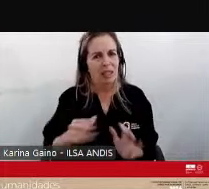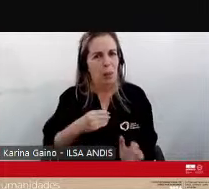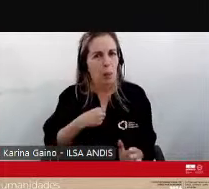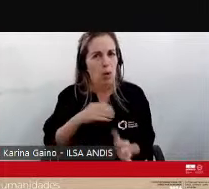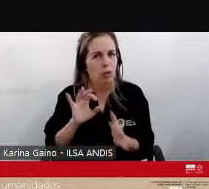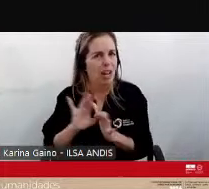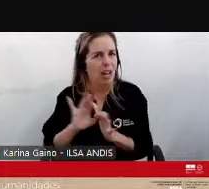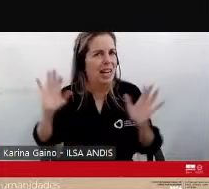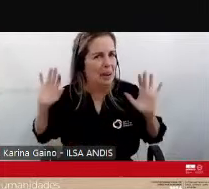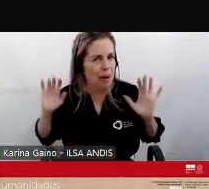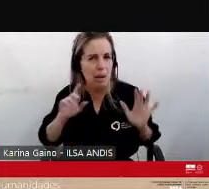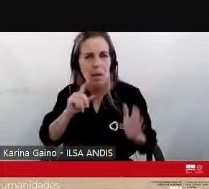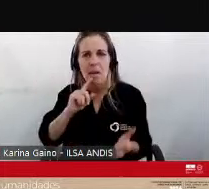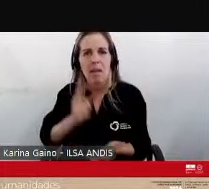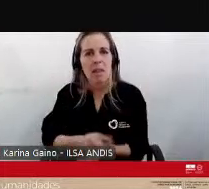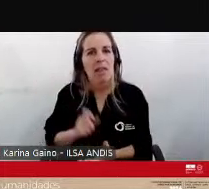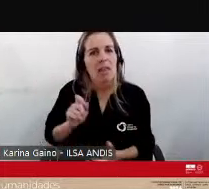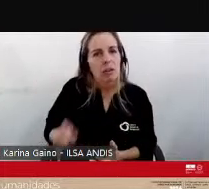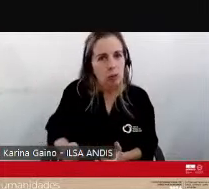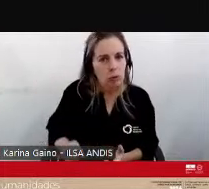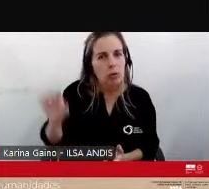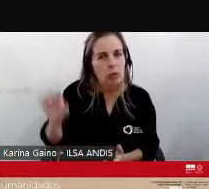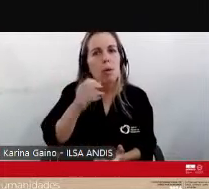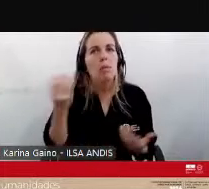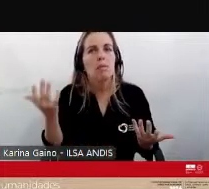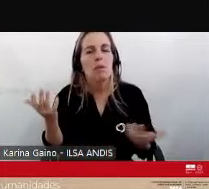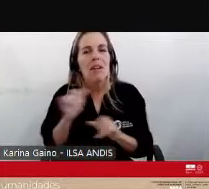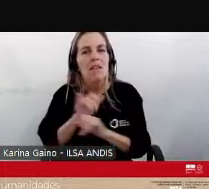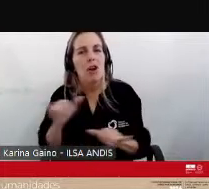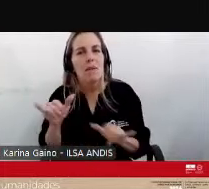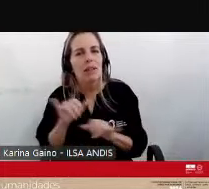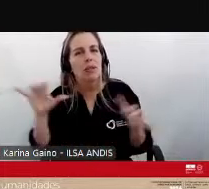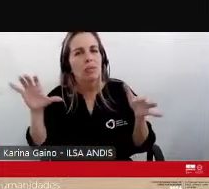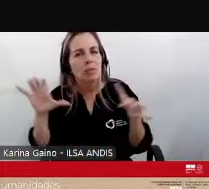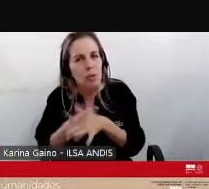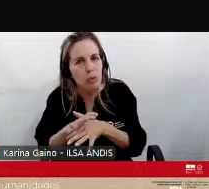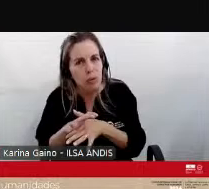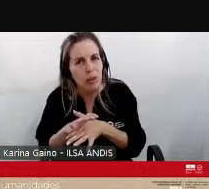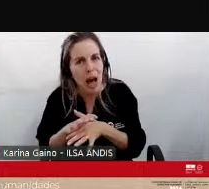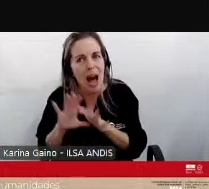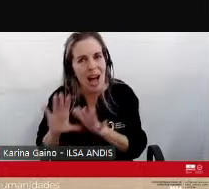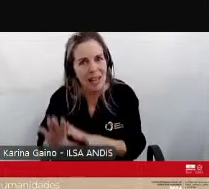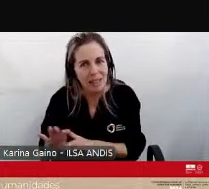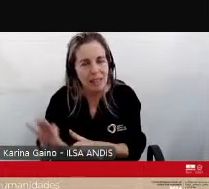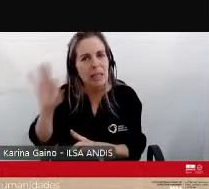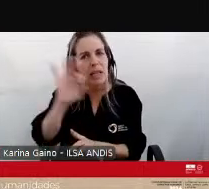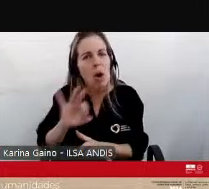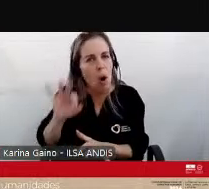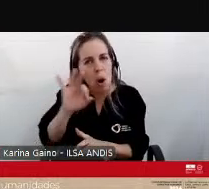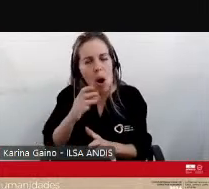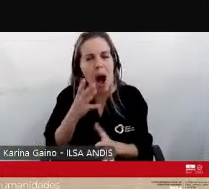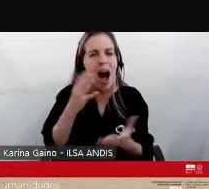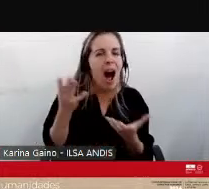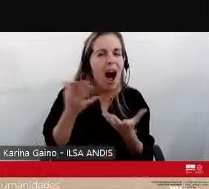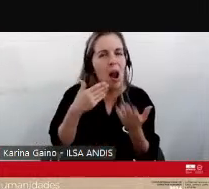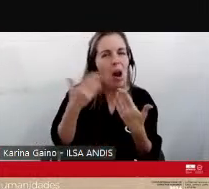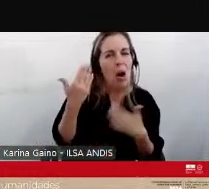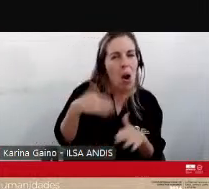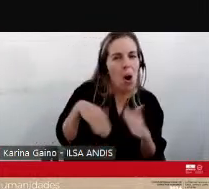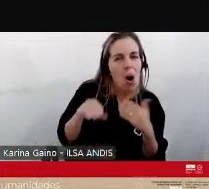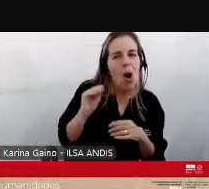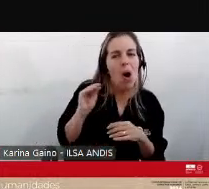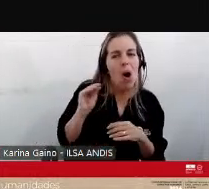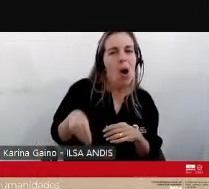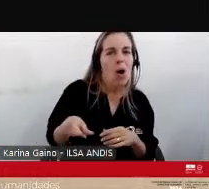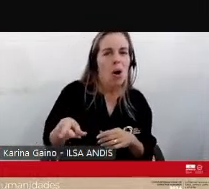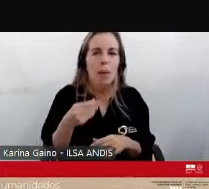provided without deception? If not, there may be involuntary work, which is one of those elements of forced labor. You also have to ask, can the worker